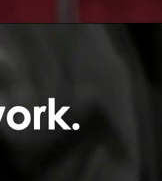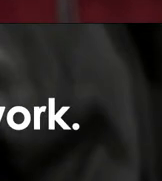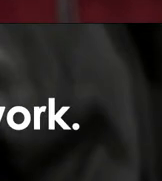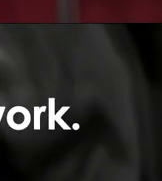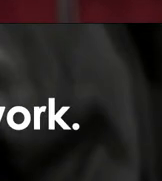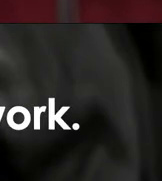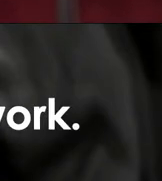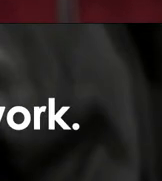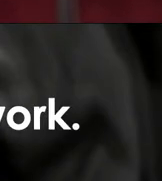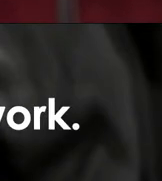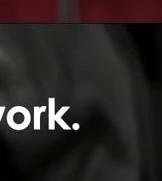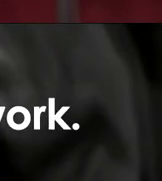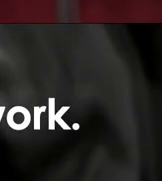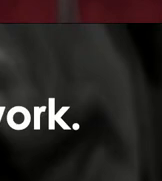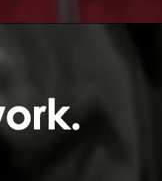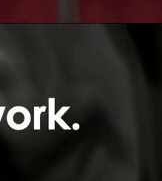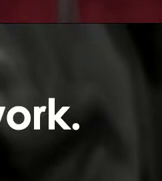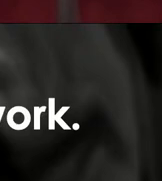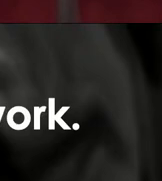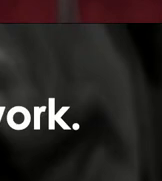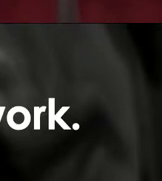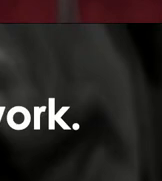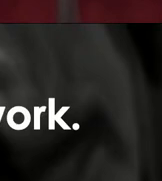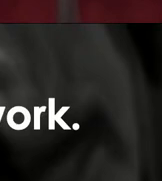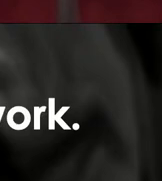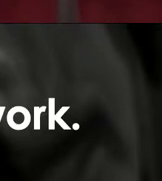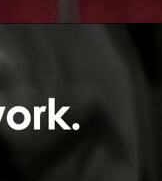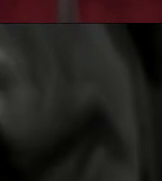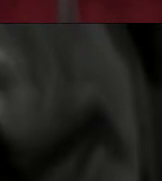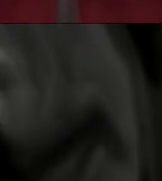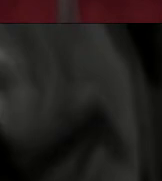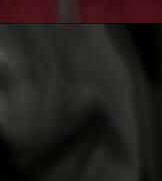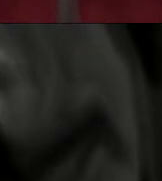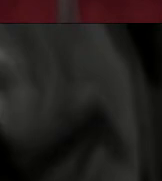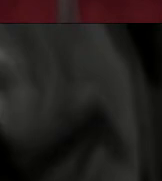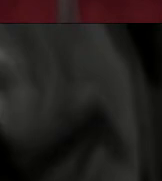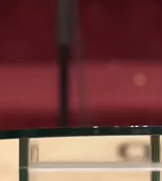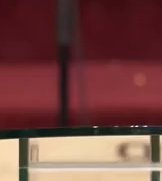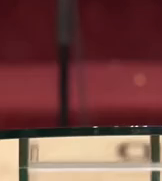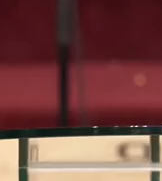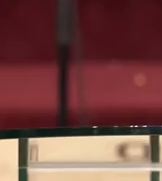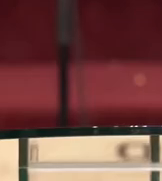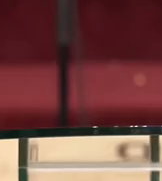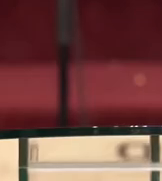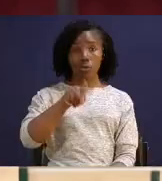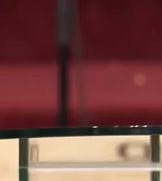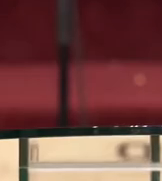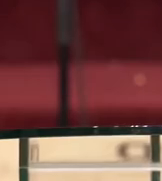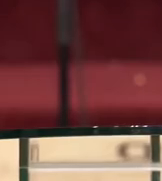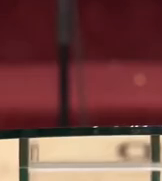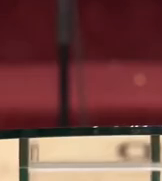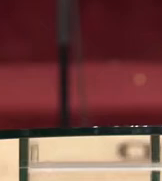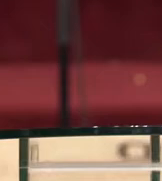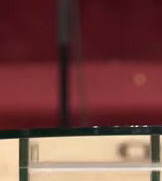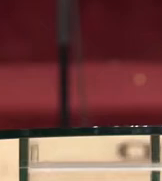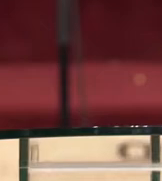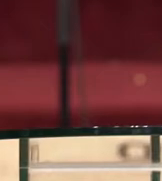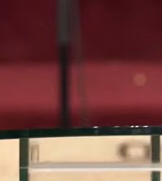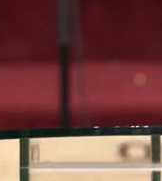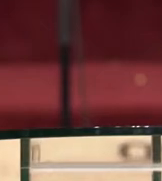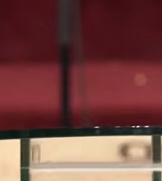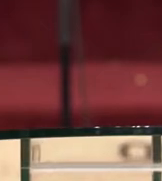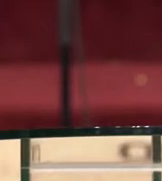abundance for every good work. Now, first of all, do you believe that? So let me read it